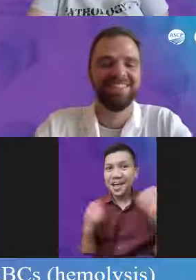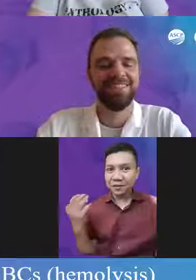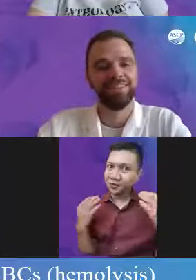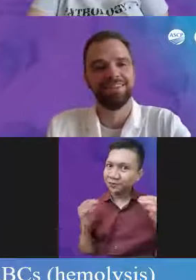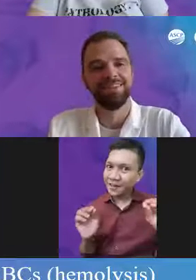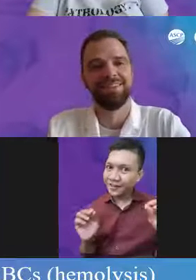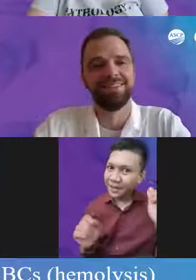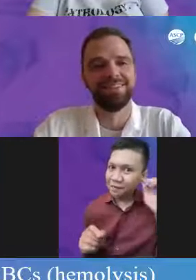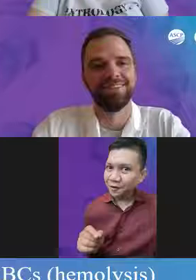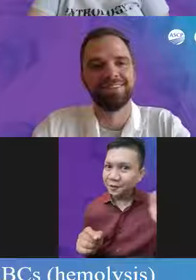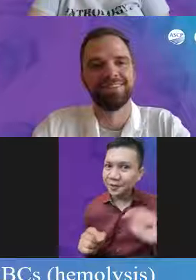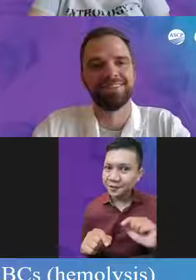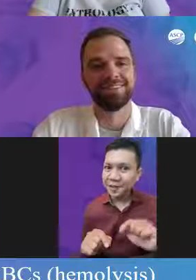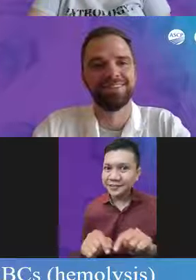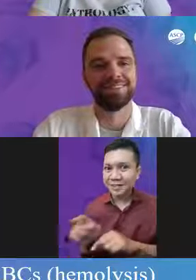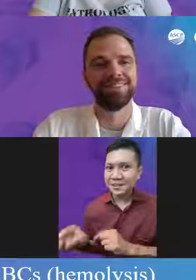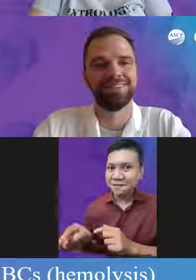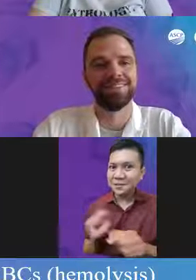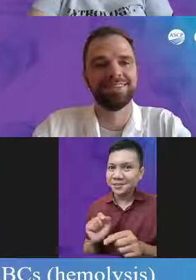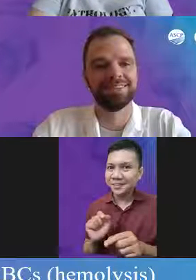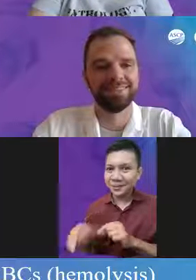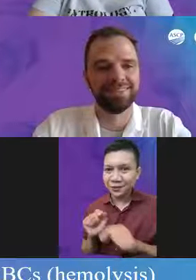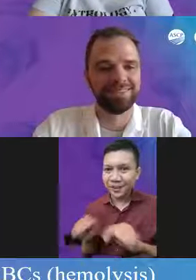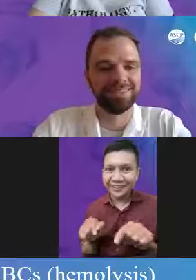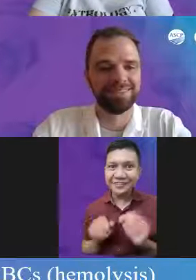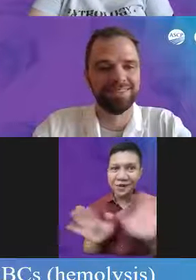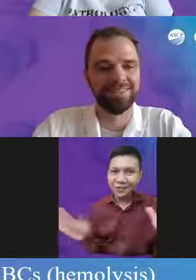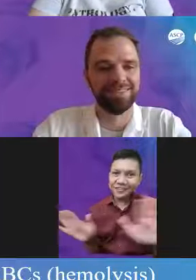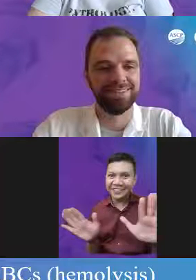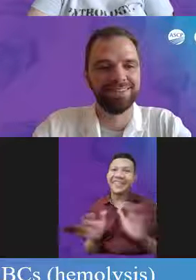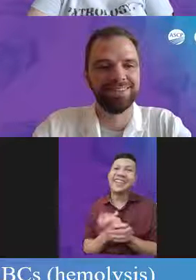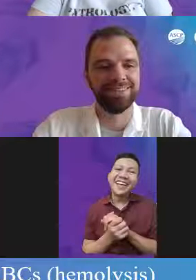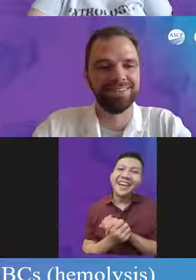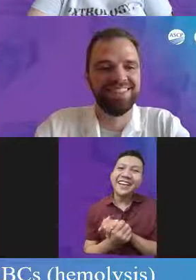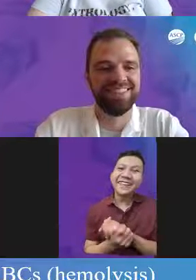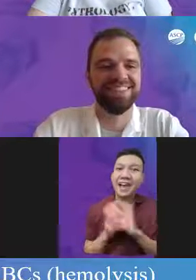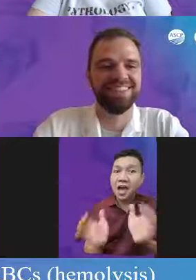because now that you find that and you've heard about stomatocytes, every time you see it, you call it, don't.